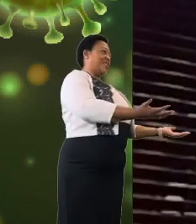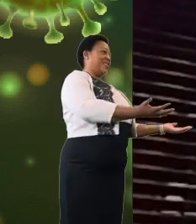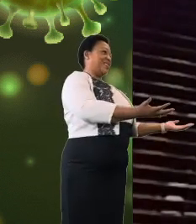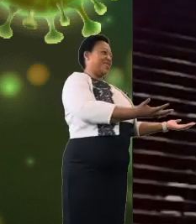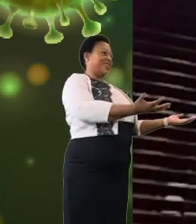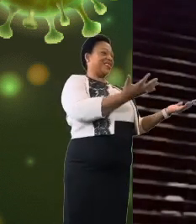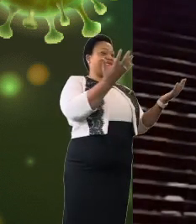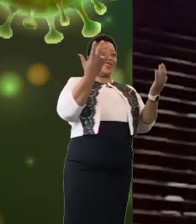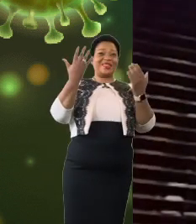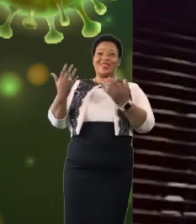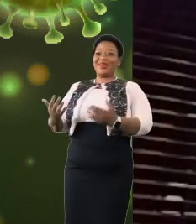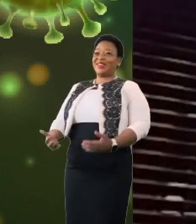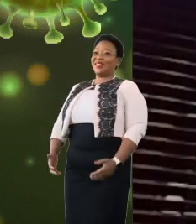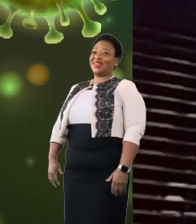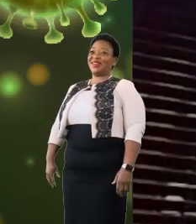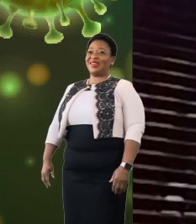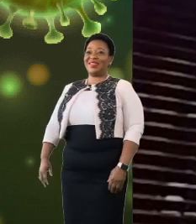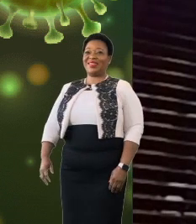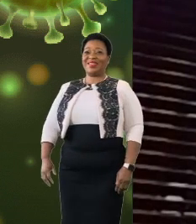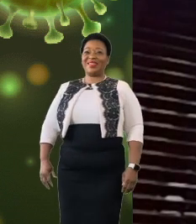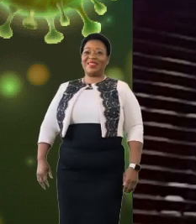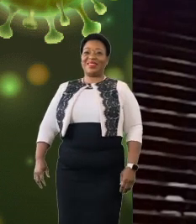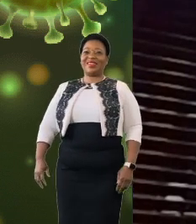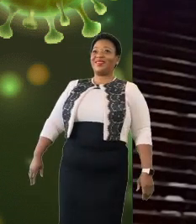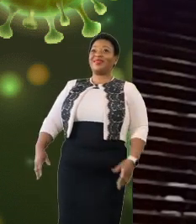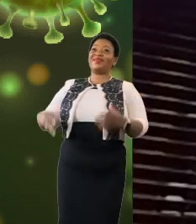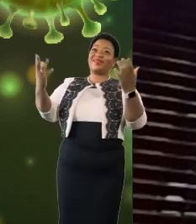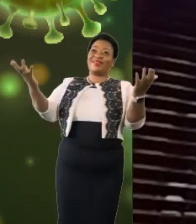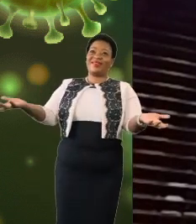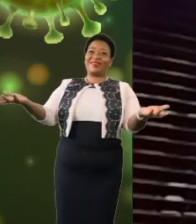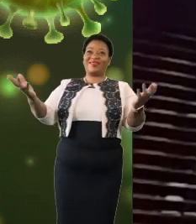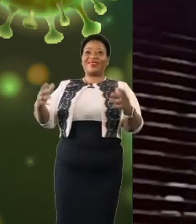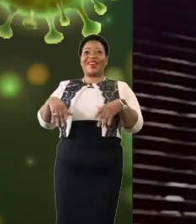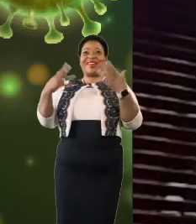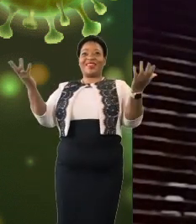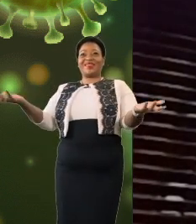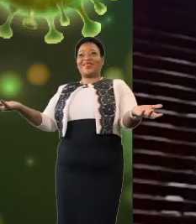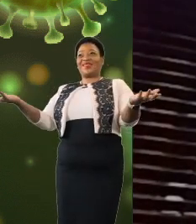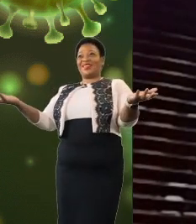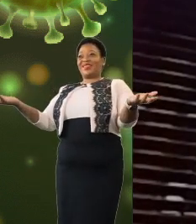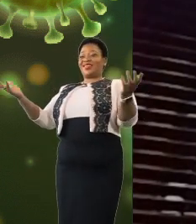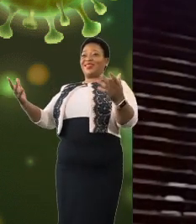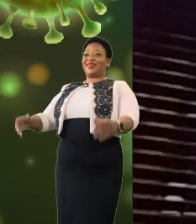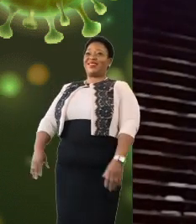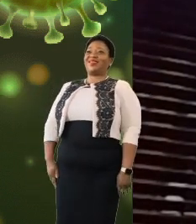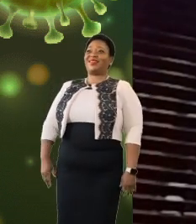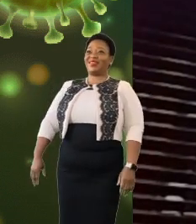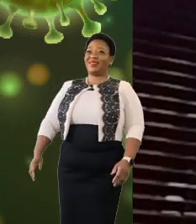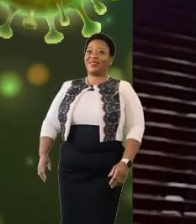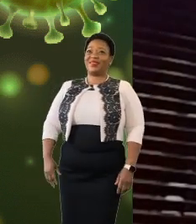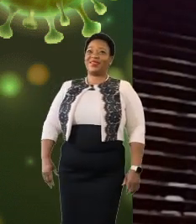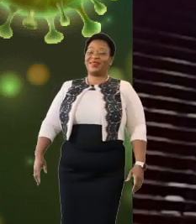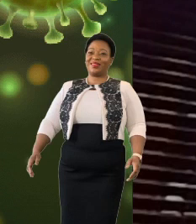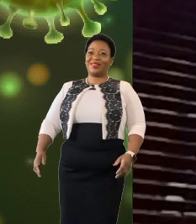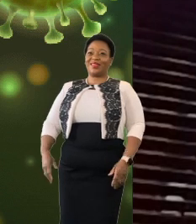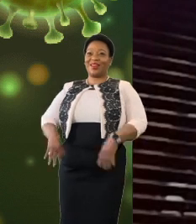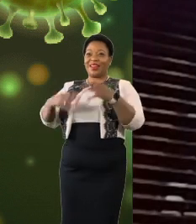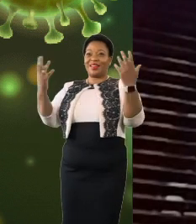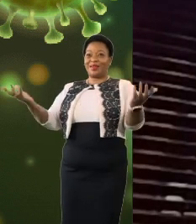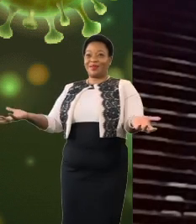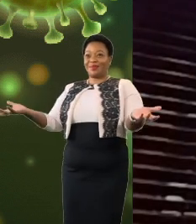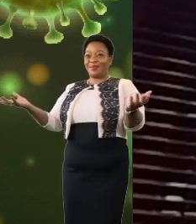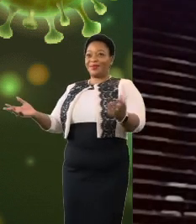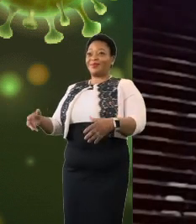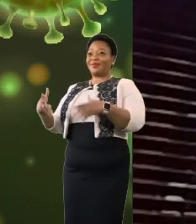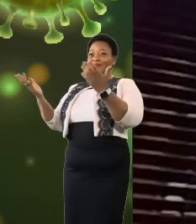hate documents. I hate the writing of those thick documents. We want solutions. We don't want